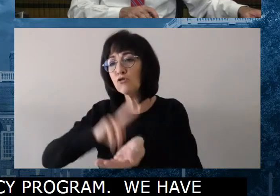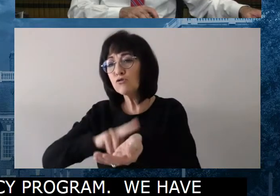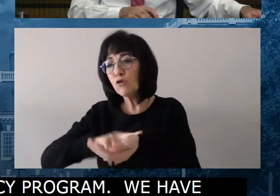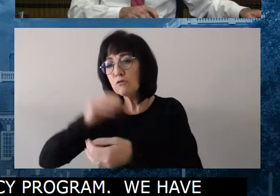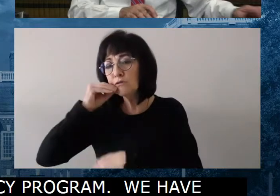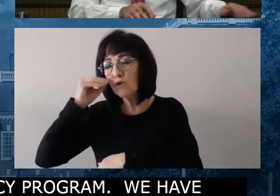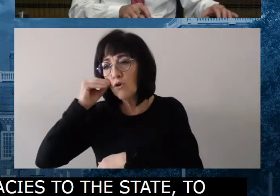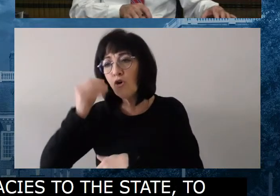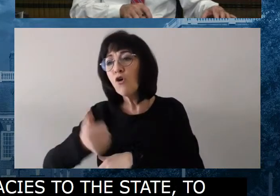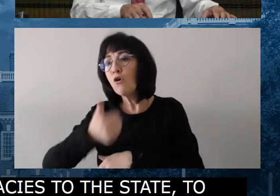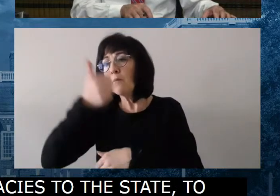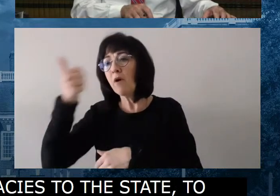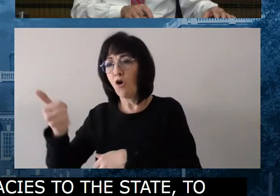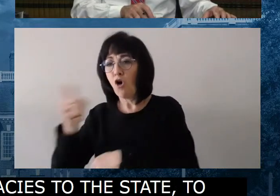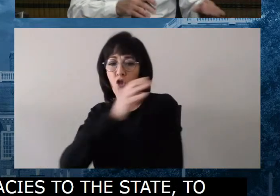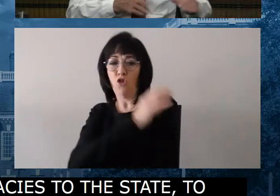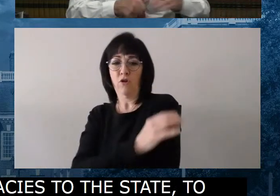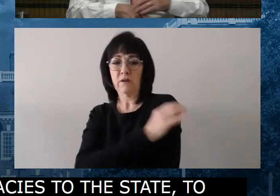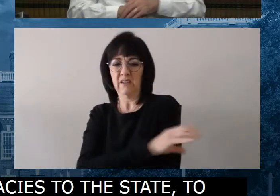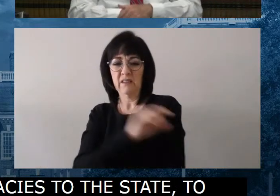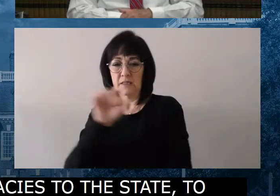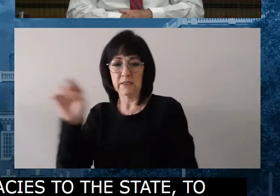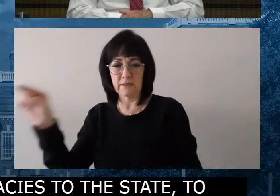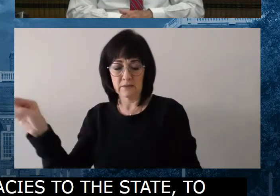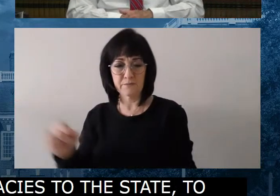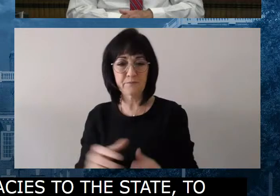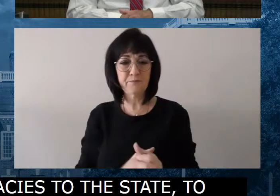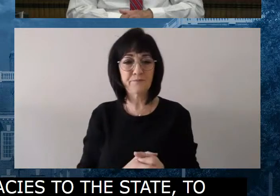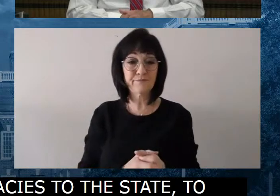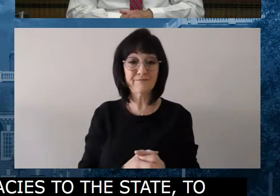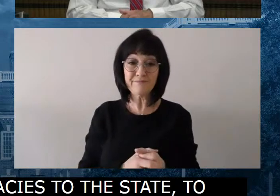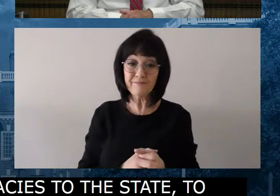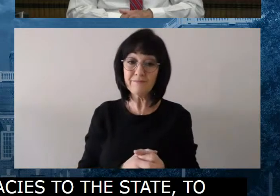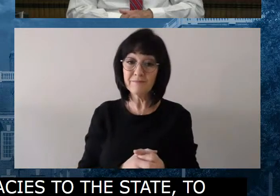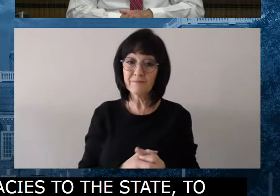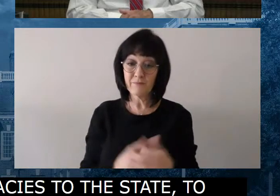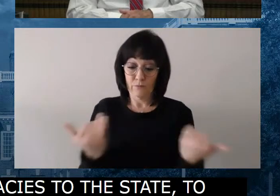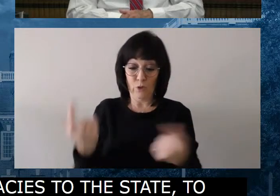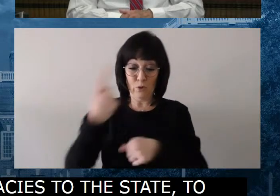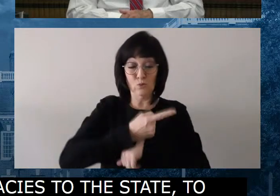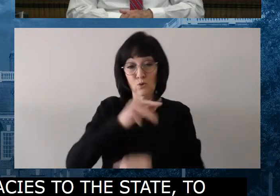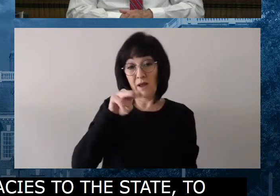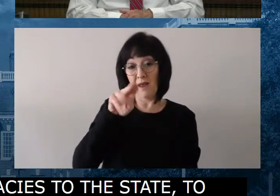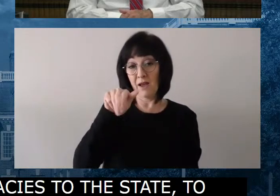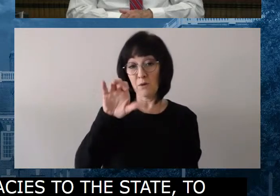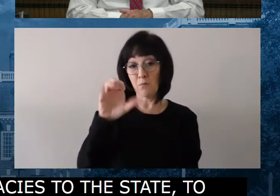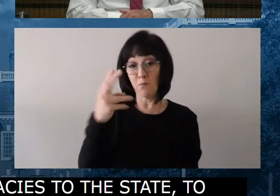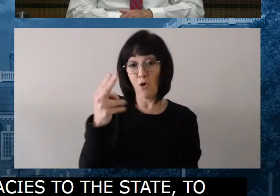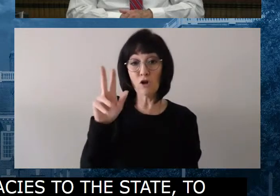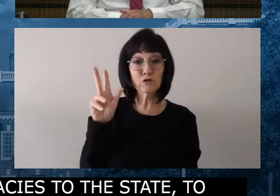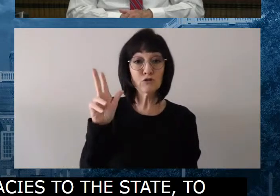out into people's arms. As I said, today, March 23rd, we started the